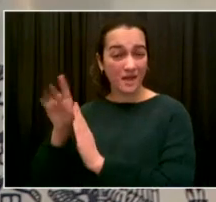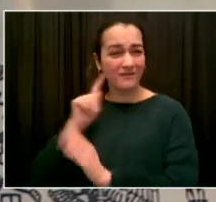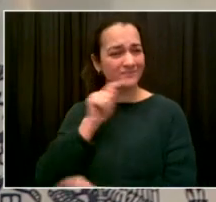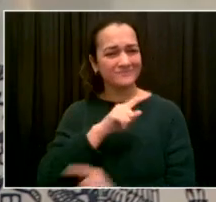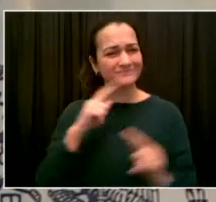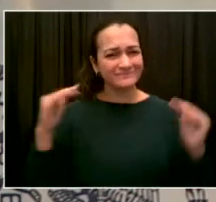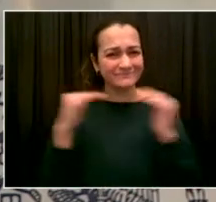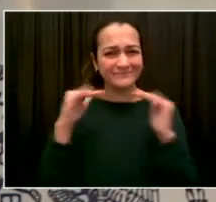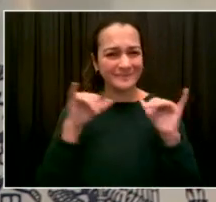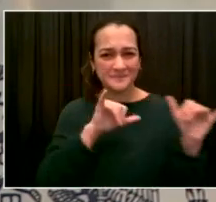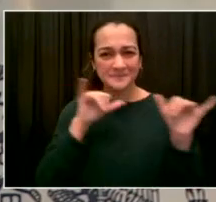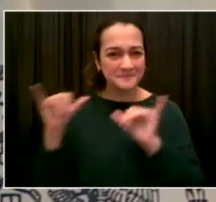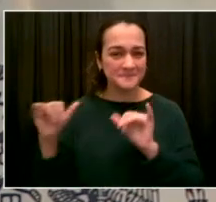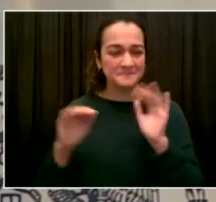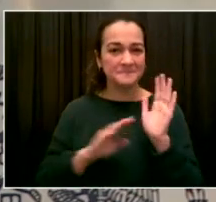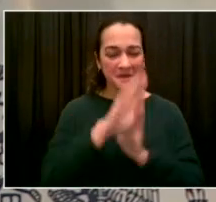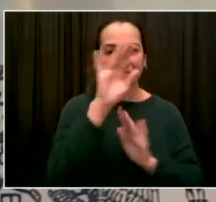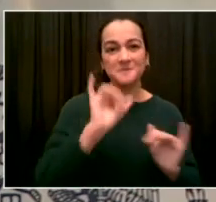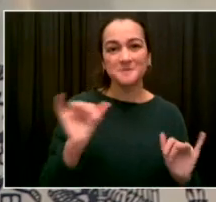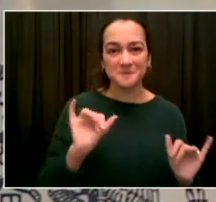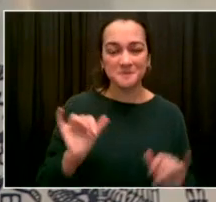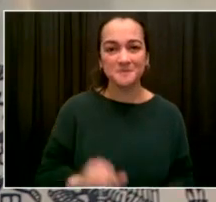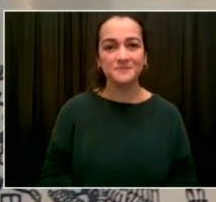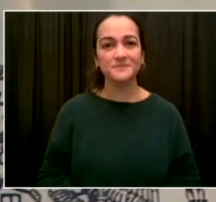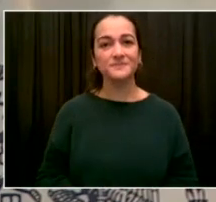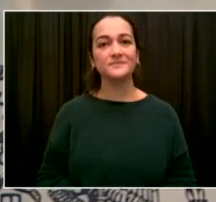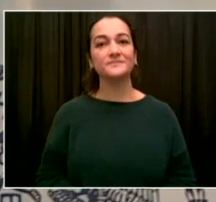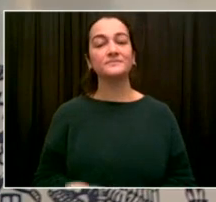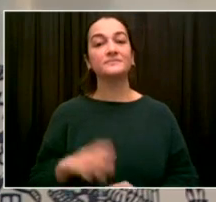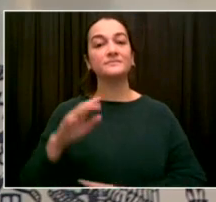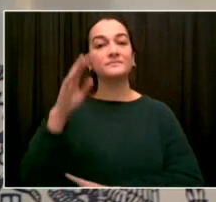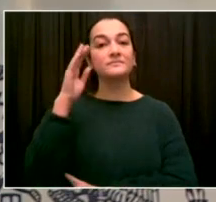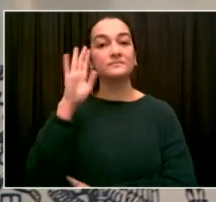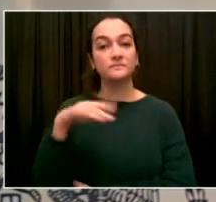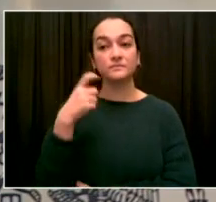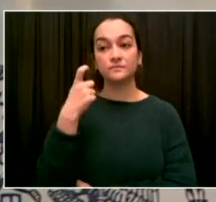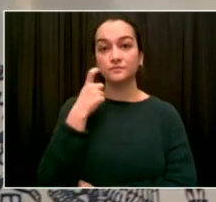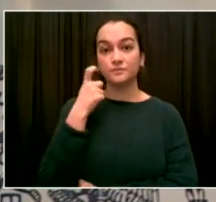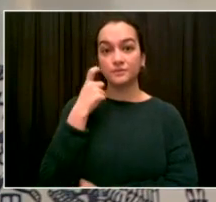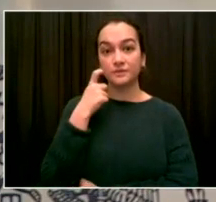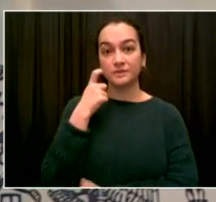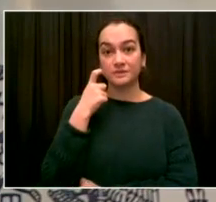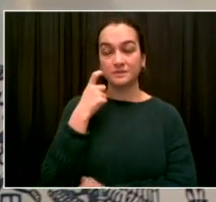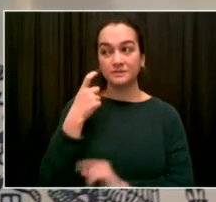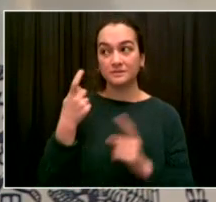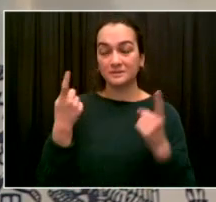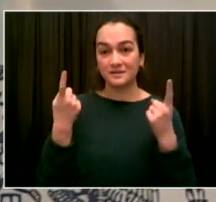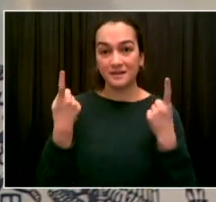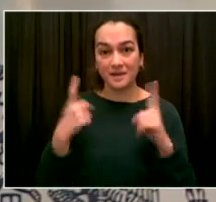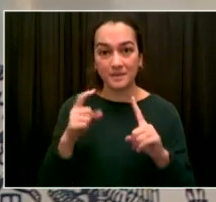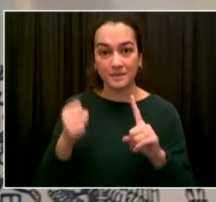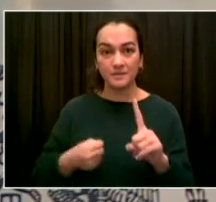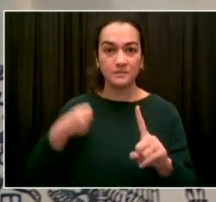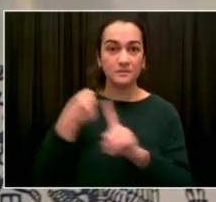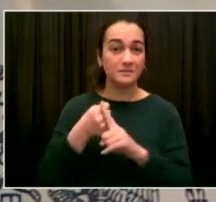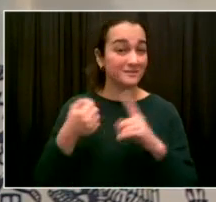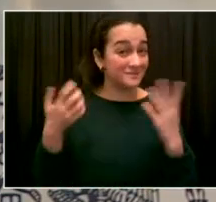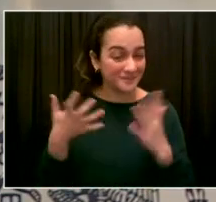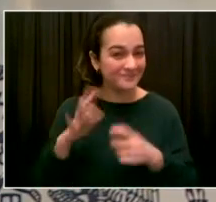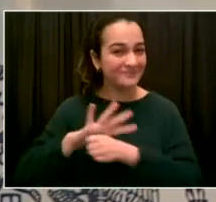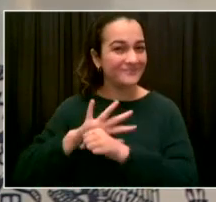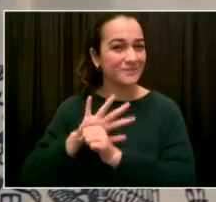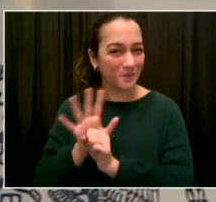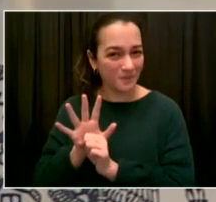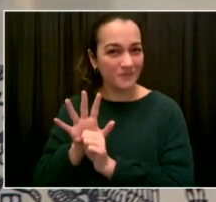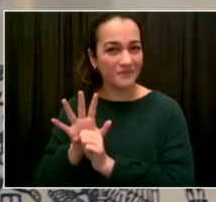imagination. And if he weren't there, this country would not be able to get through what we've gotten through already.